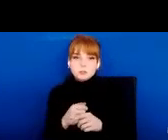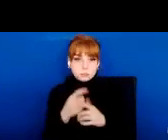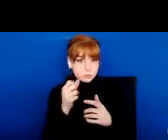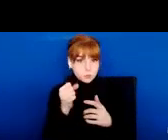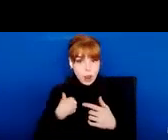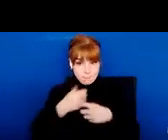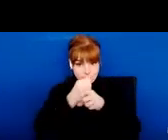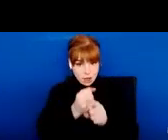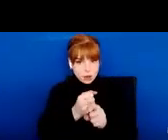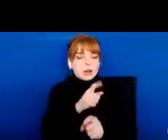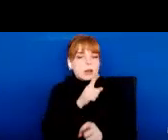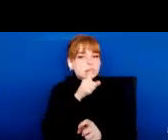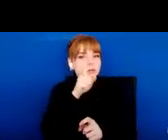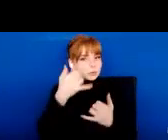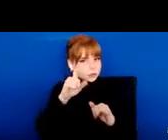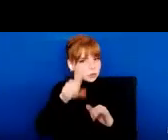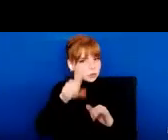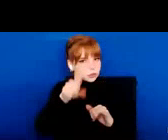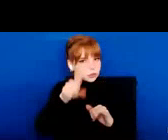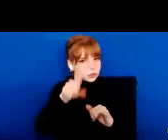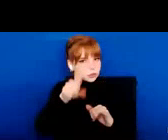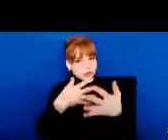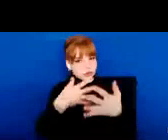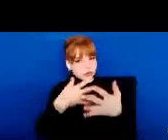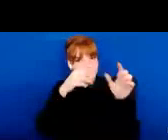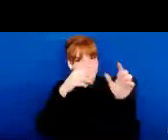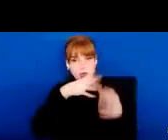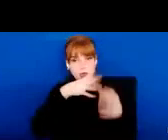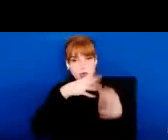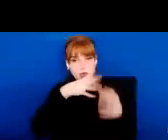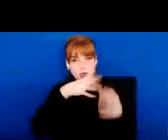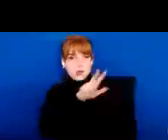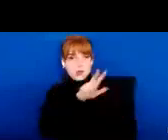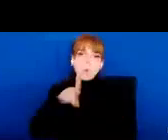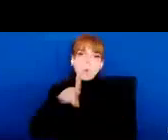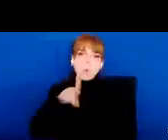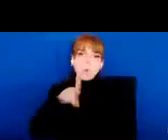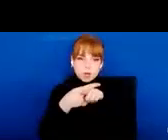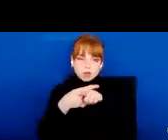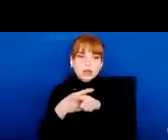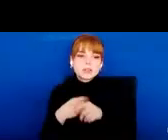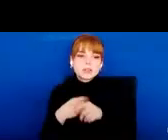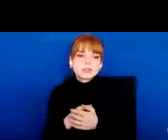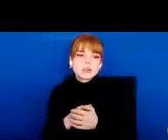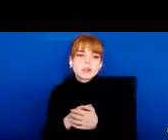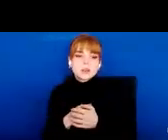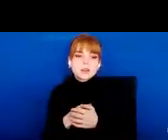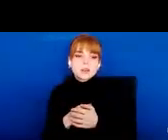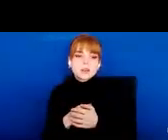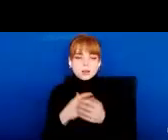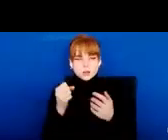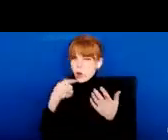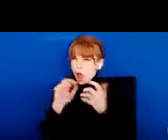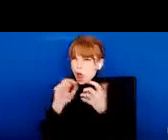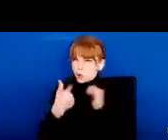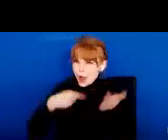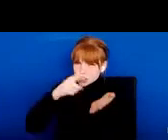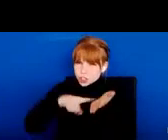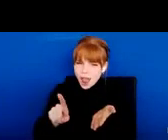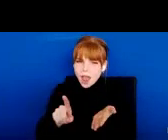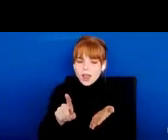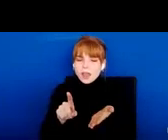with the background, so that I know, well, what's the part of this page of this element that I need to interact with? Where do I check? I need to be able to see